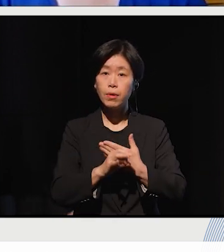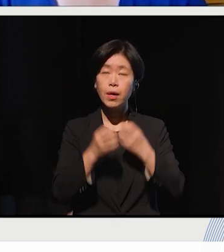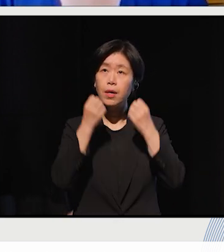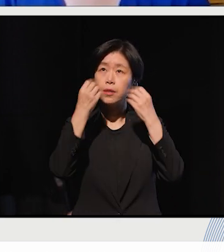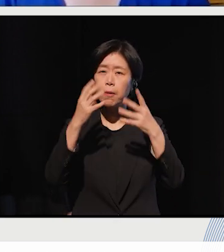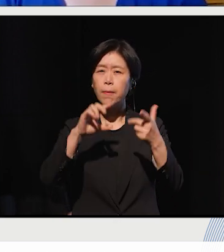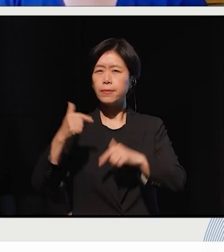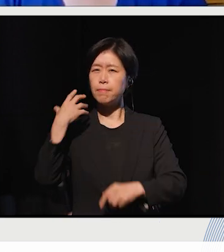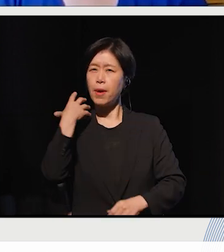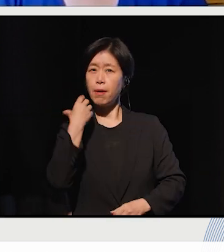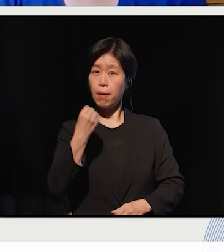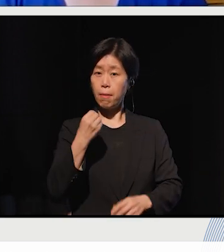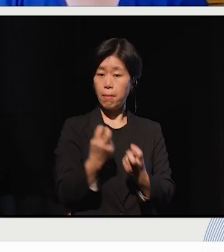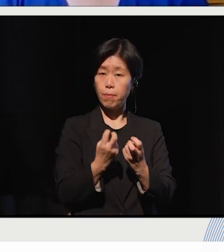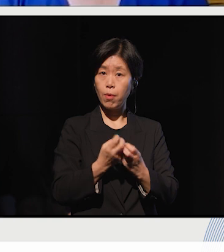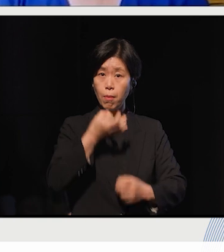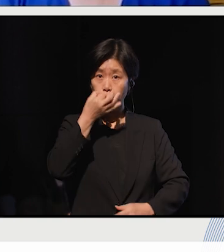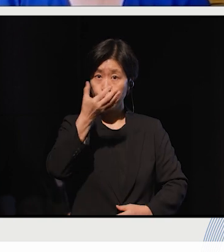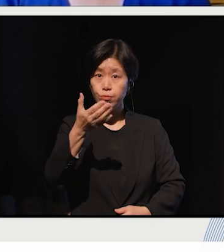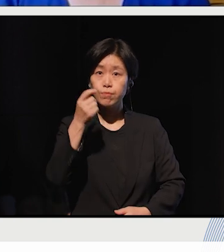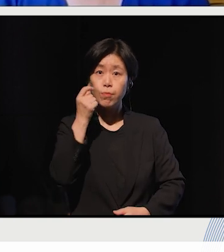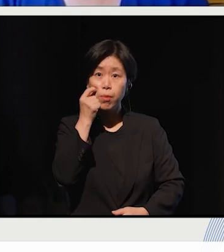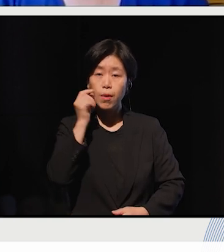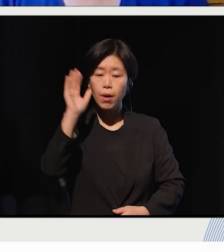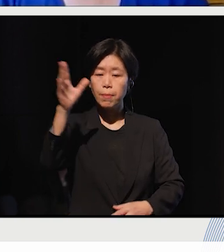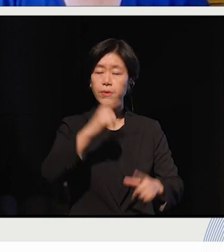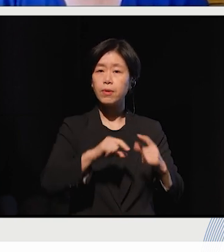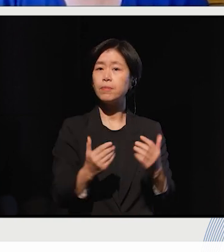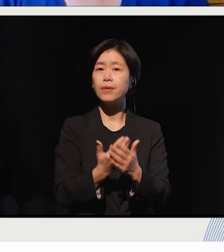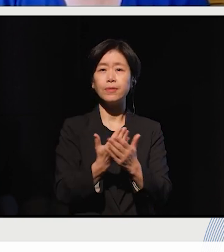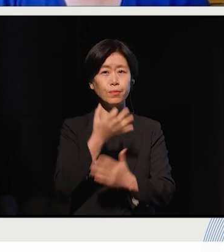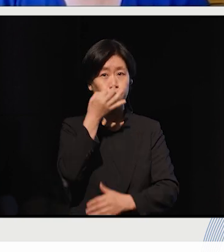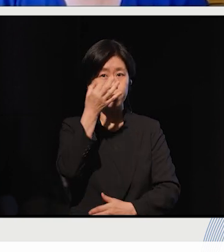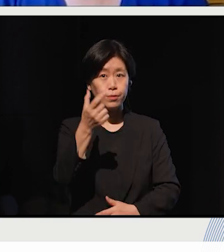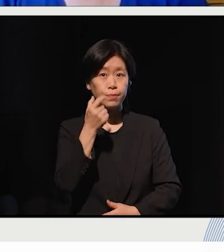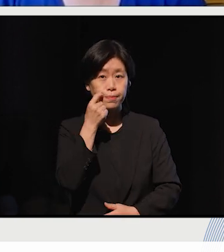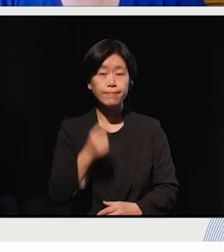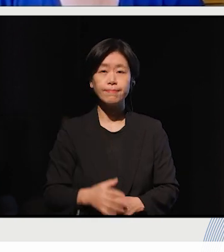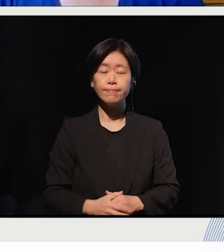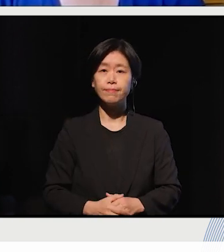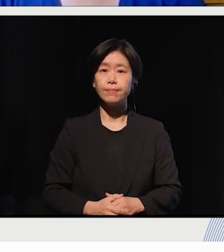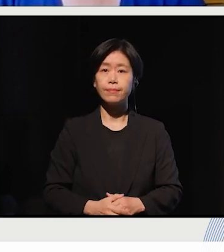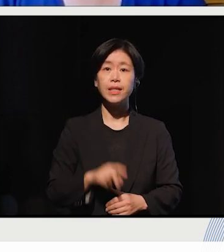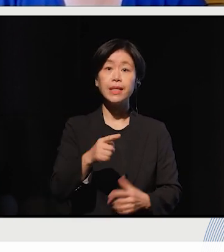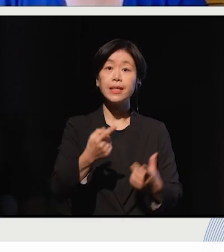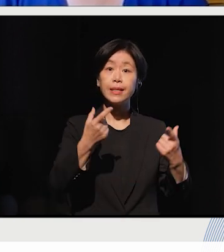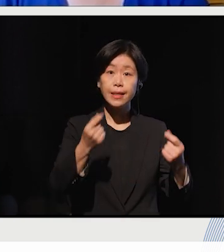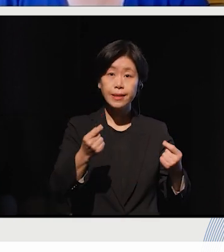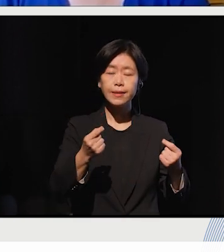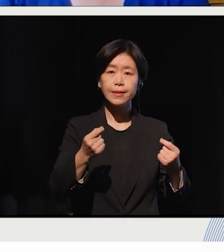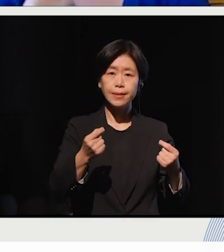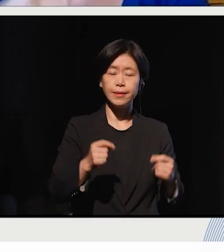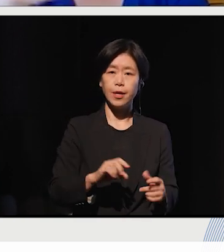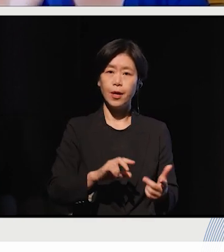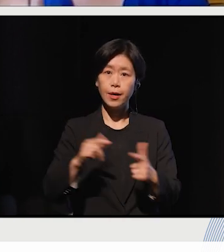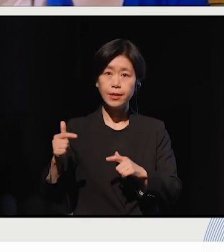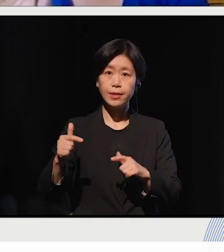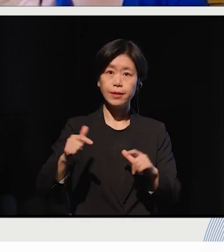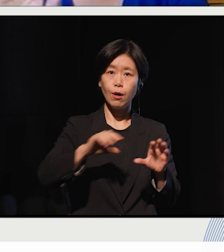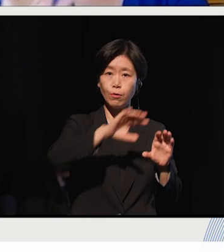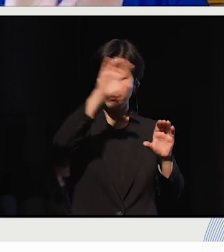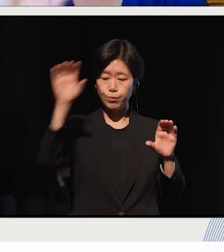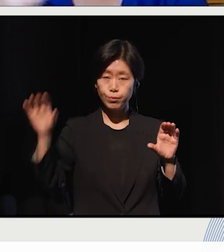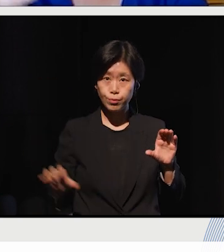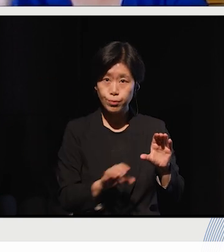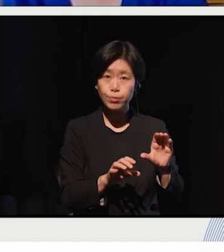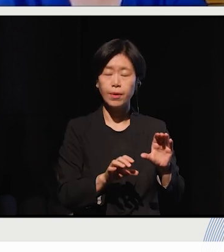with new and engaging ways to engage with our audiences. So this cycle of planning starts with the